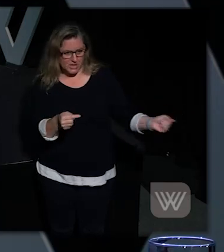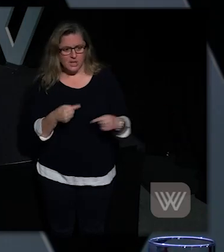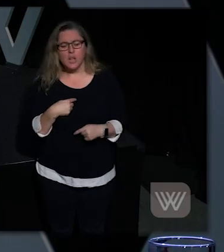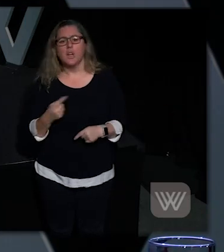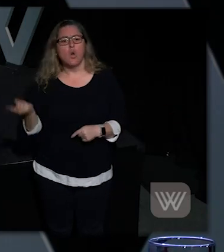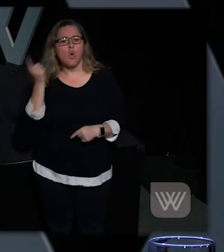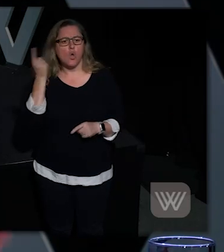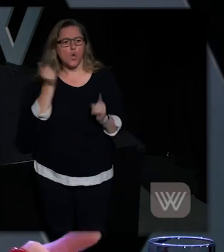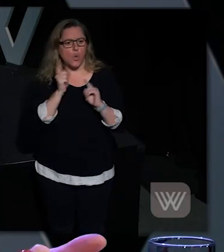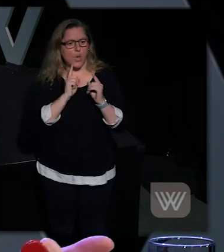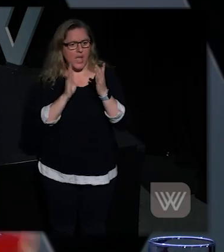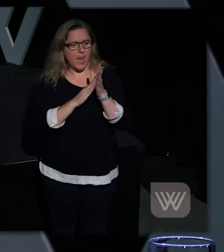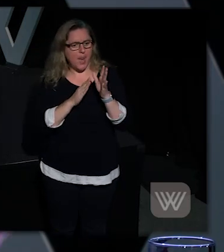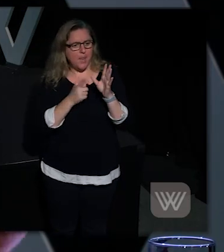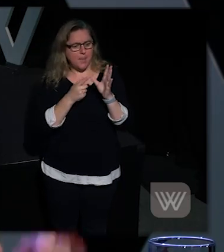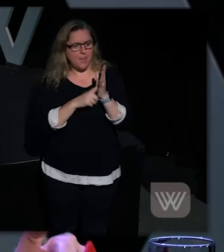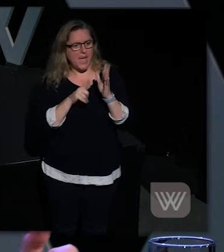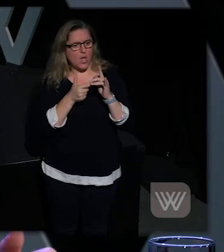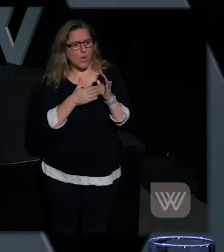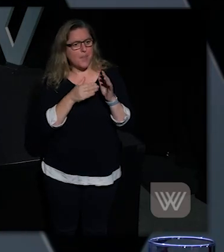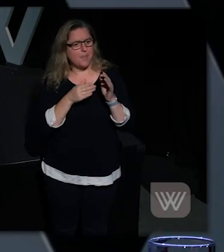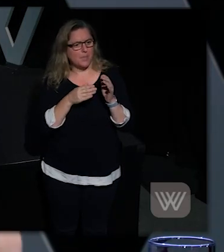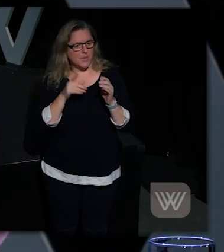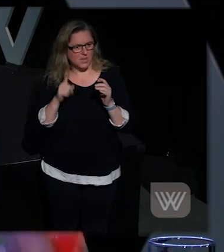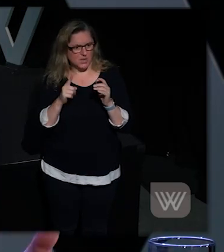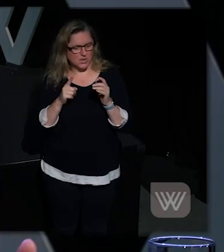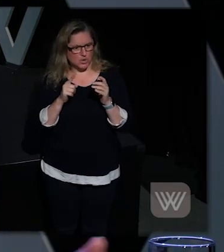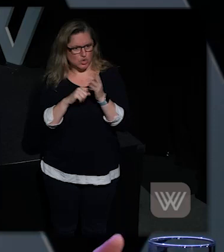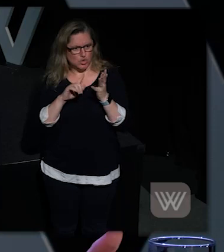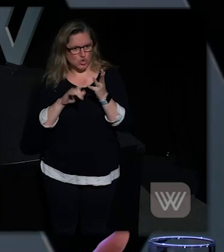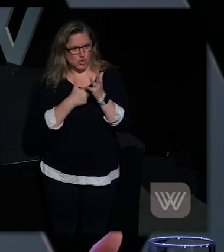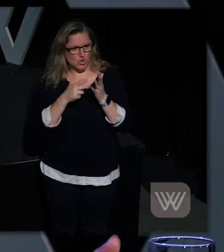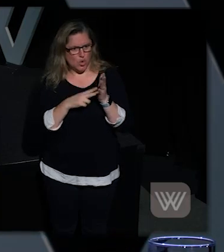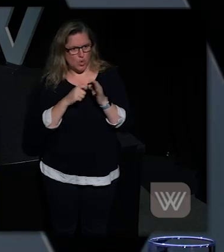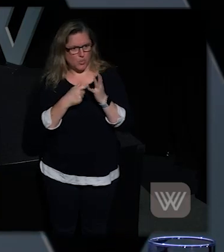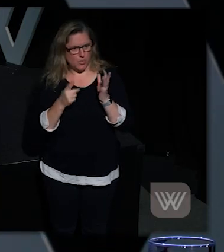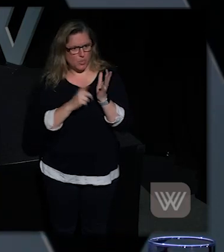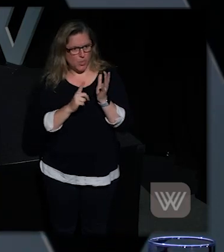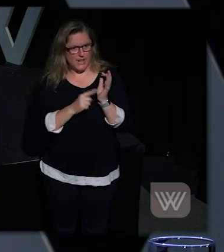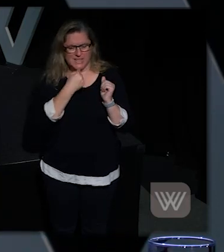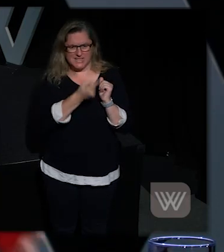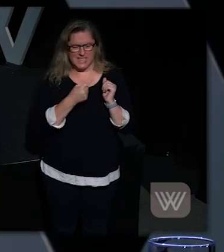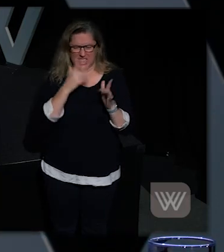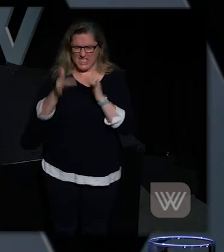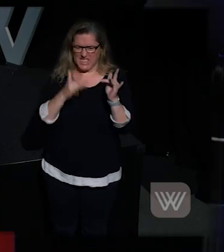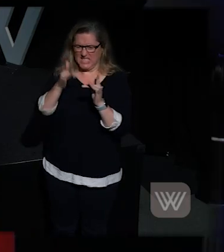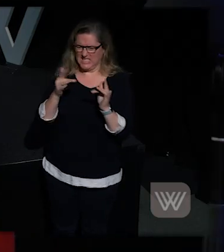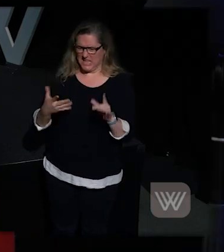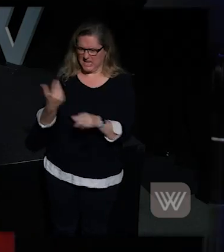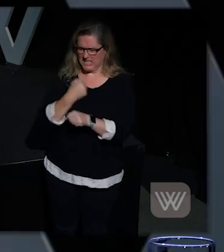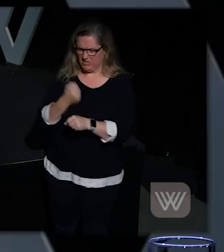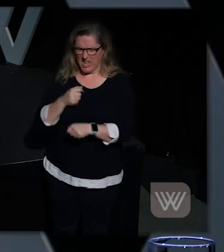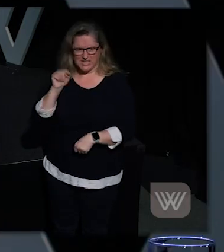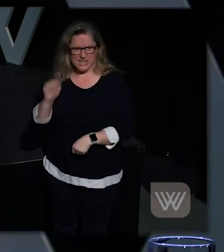at Safer Internet Day a couple of years ago when he was Prime Minister, and was saying the internet created this. And I was like, look who's talking,